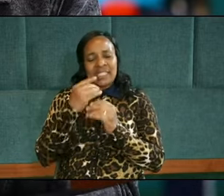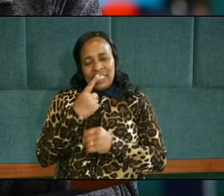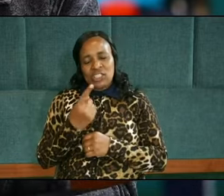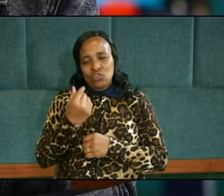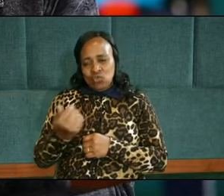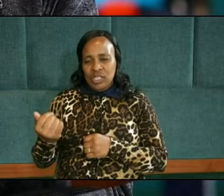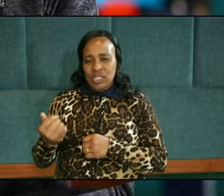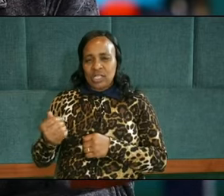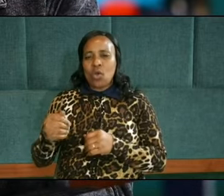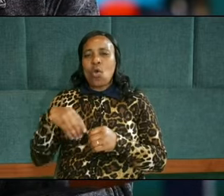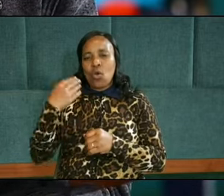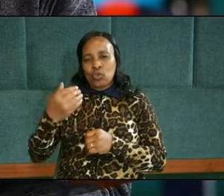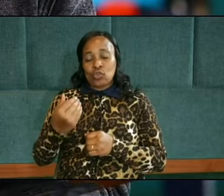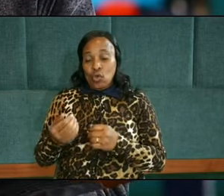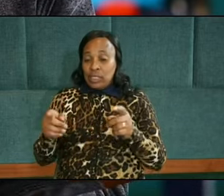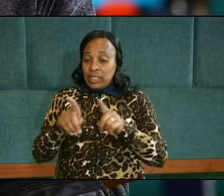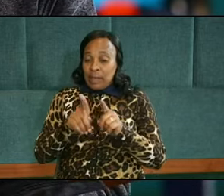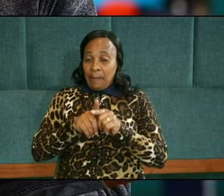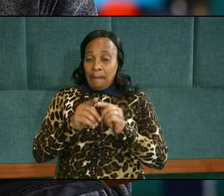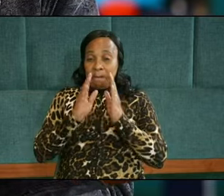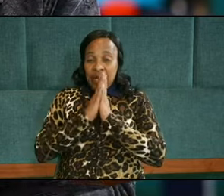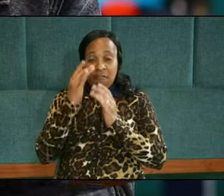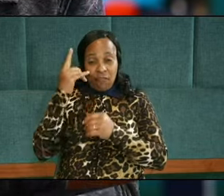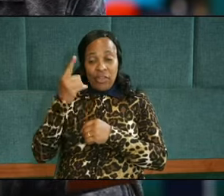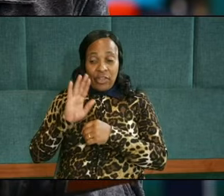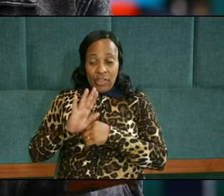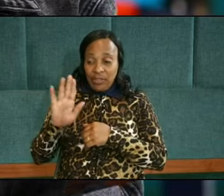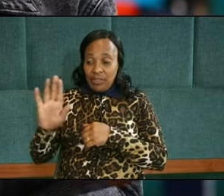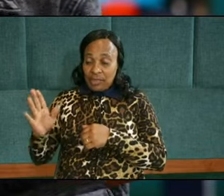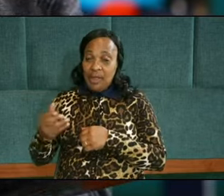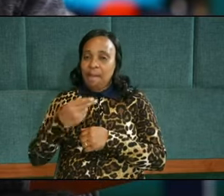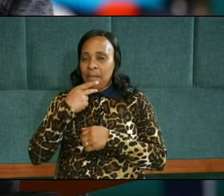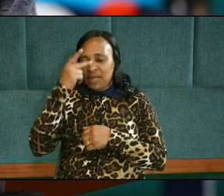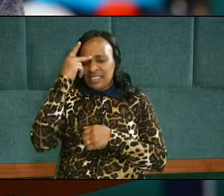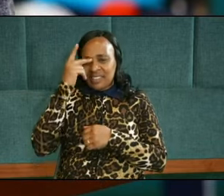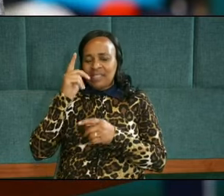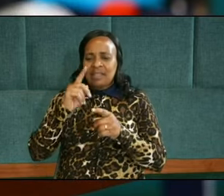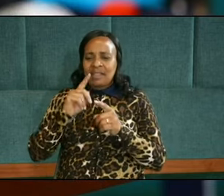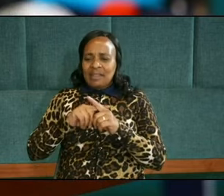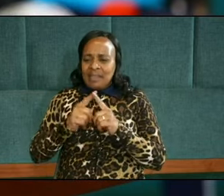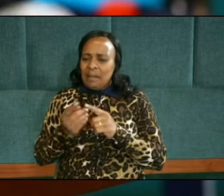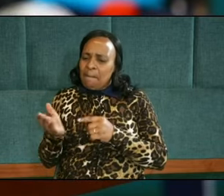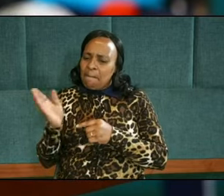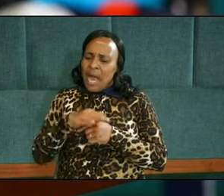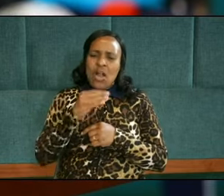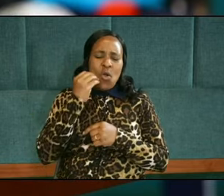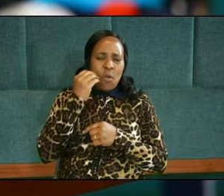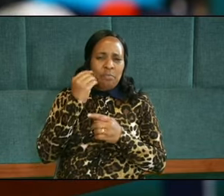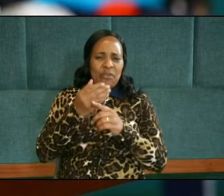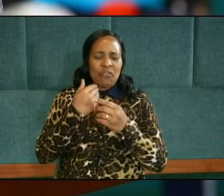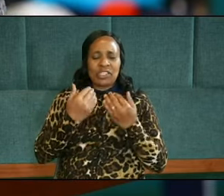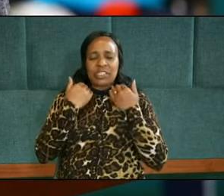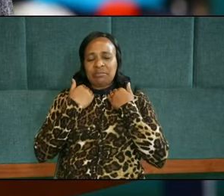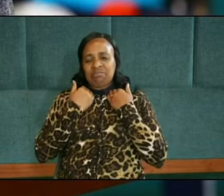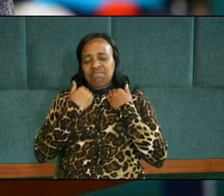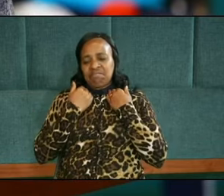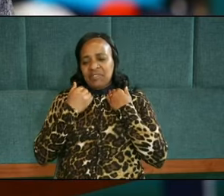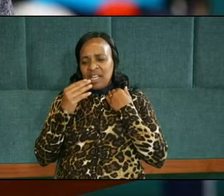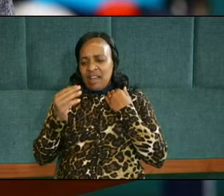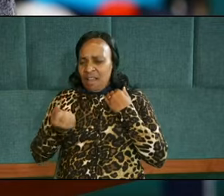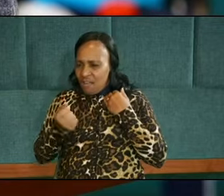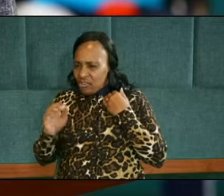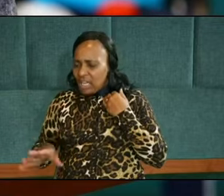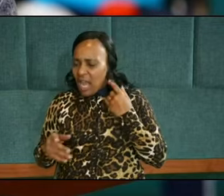that they should also be praying for the parents. Now, when they came back home before bedtime, Mefuma came to her father and said,